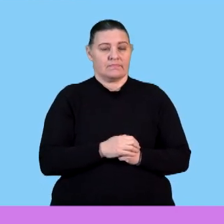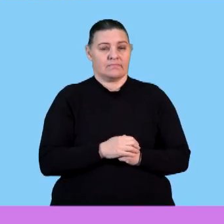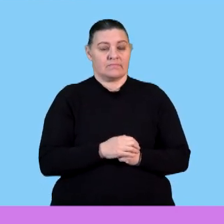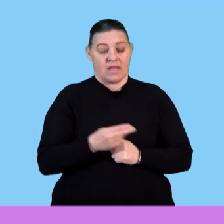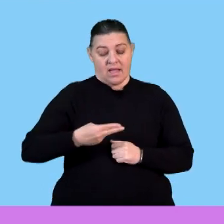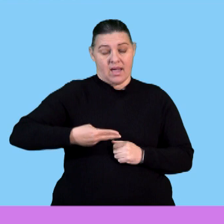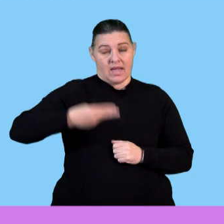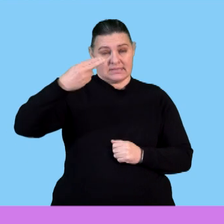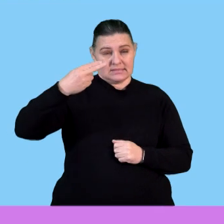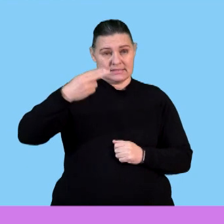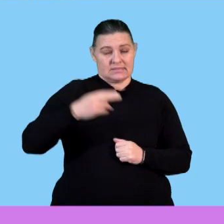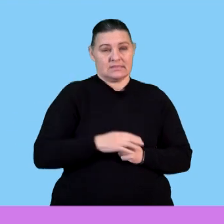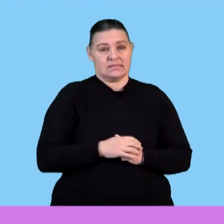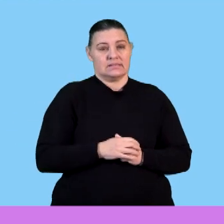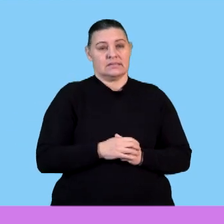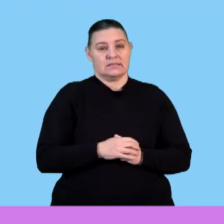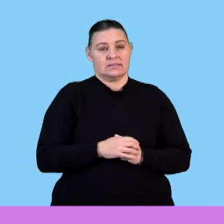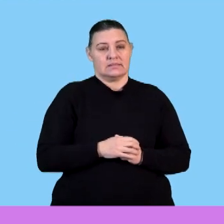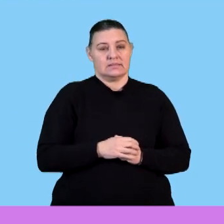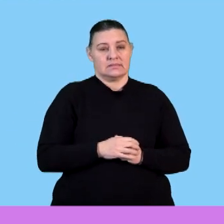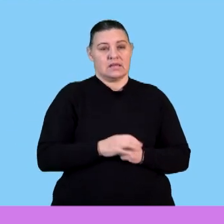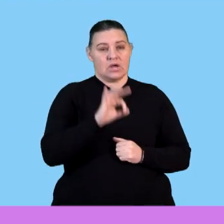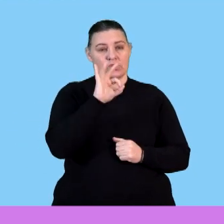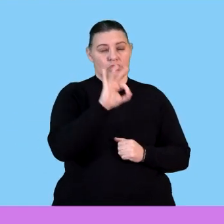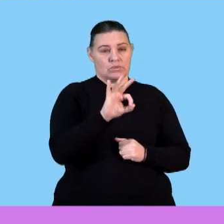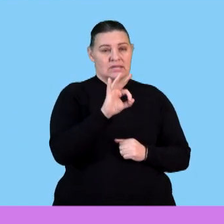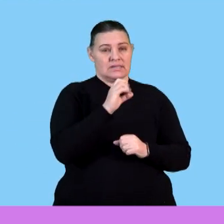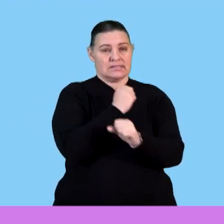And that gave me 45 centimeters high.